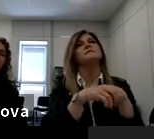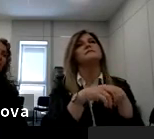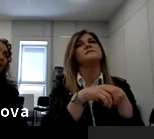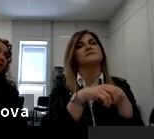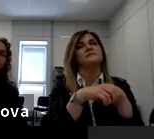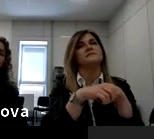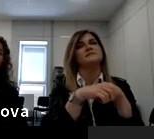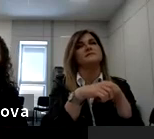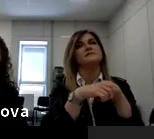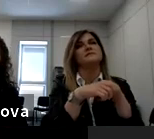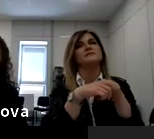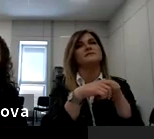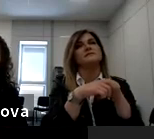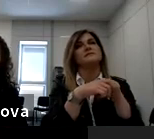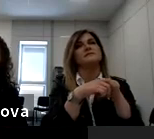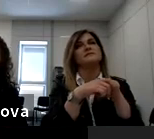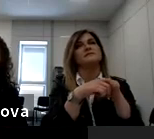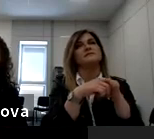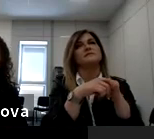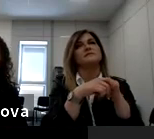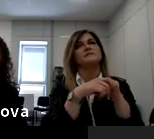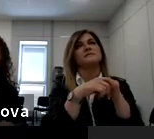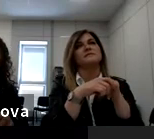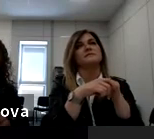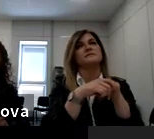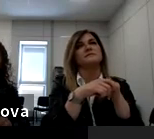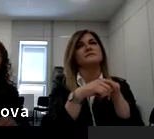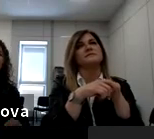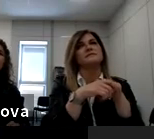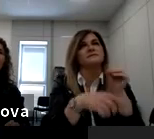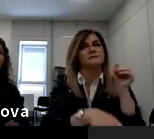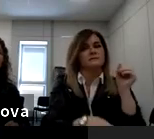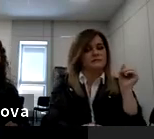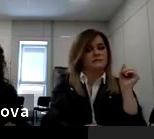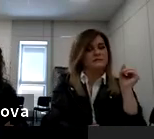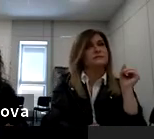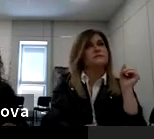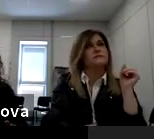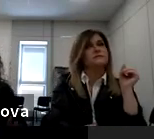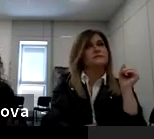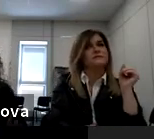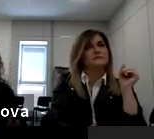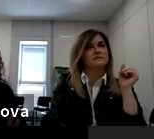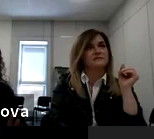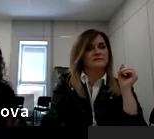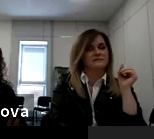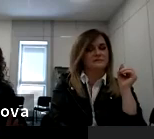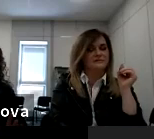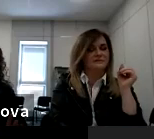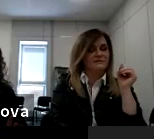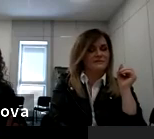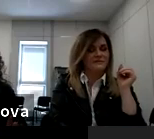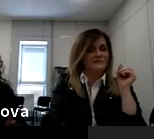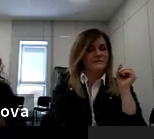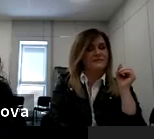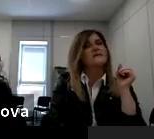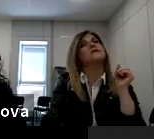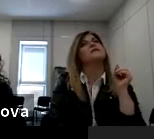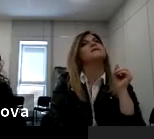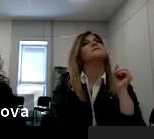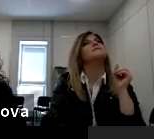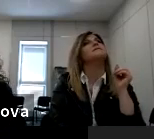it like this, INTILED. You can see we tested in really harsh conditions, and lighting effect